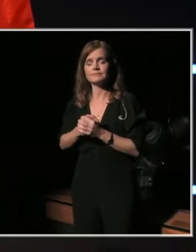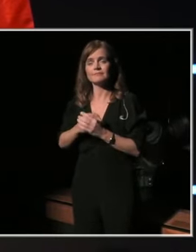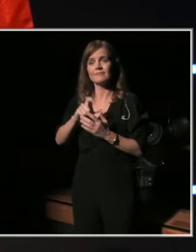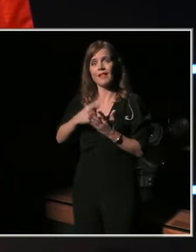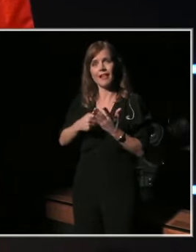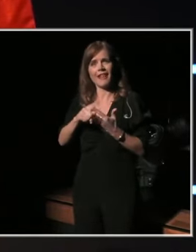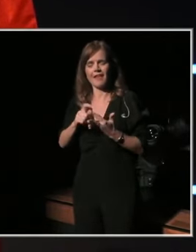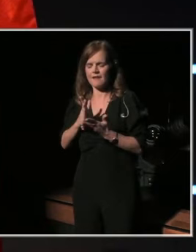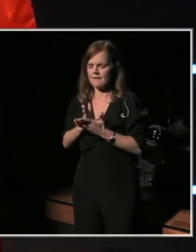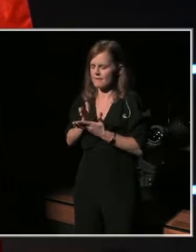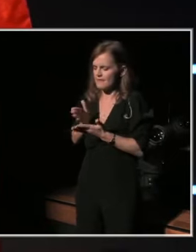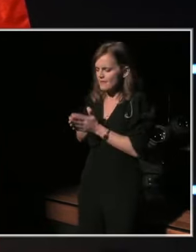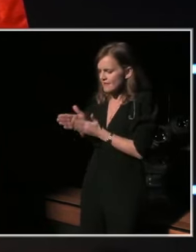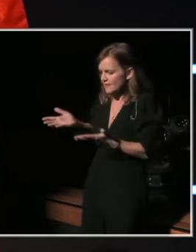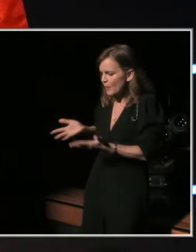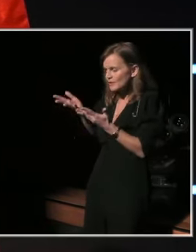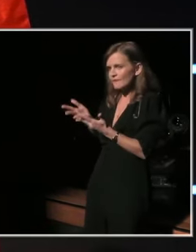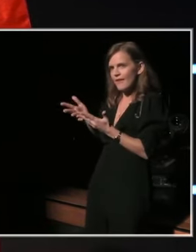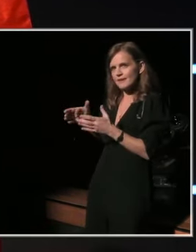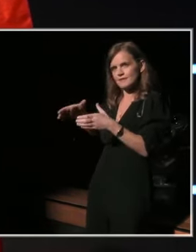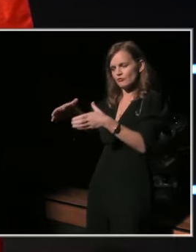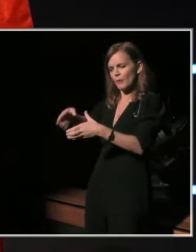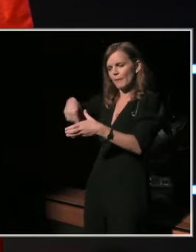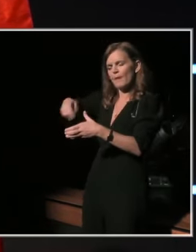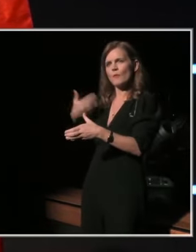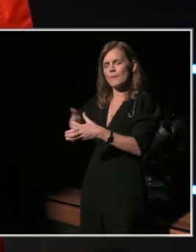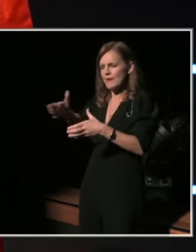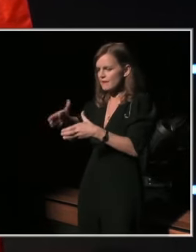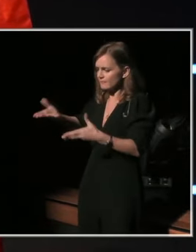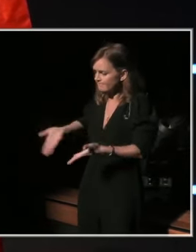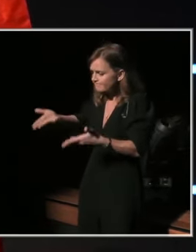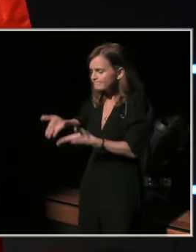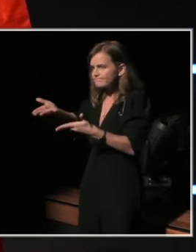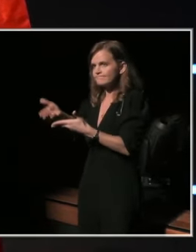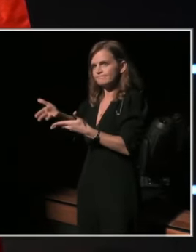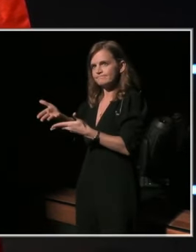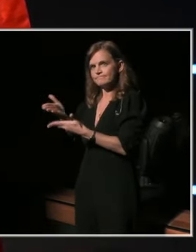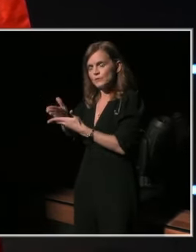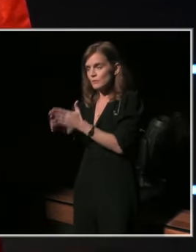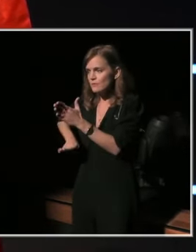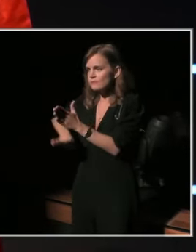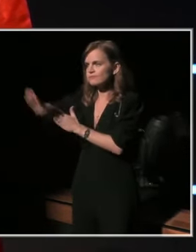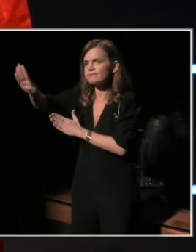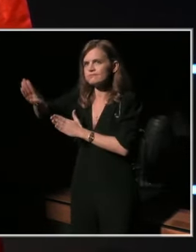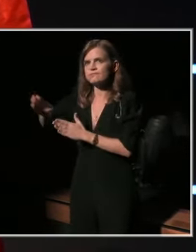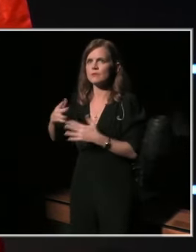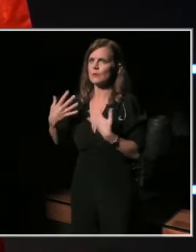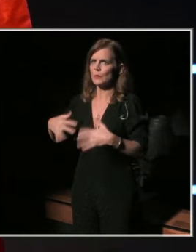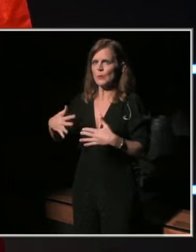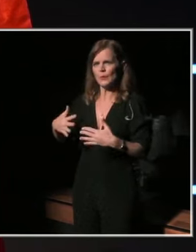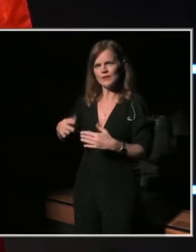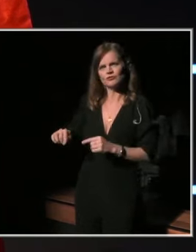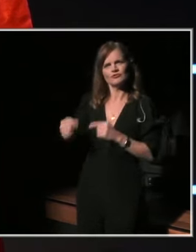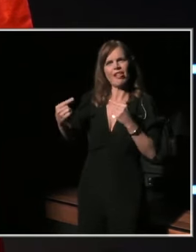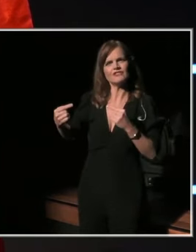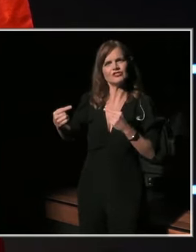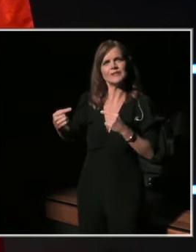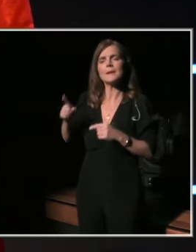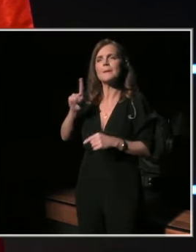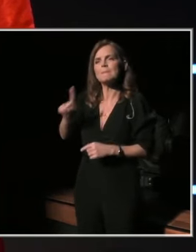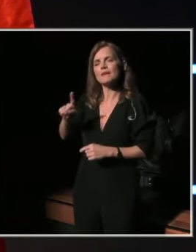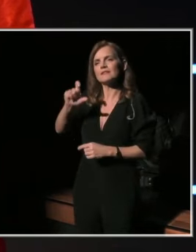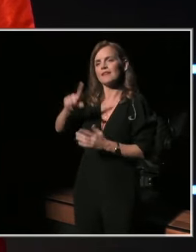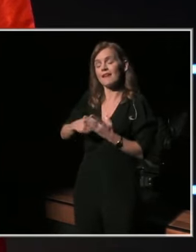motivating and leading a team of women to voluntarily commit their time in the interests of industry advancement can definitely have its challenges, but